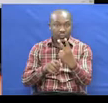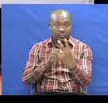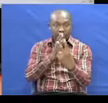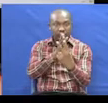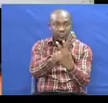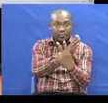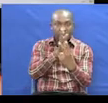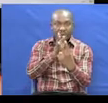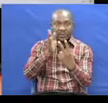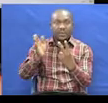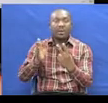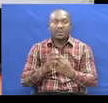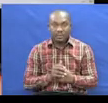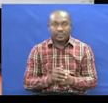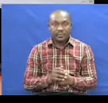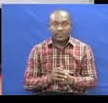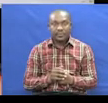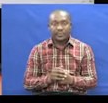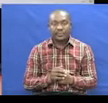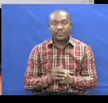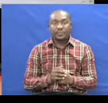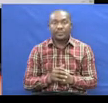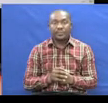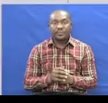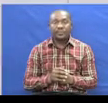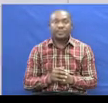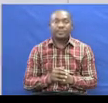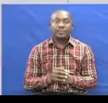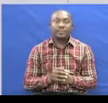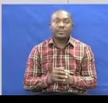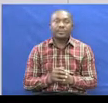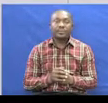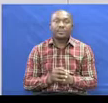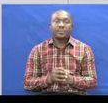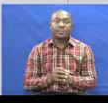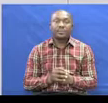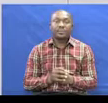Should have two sides.